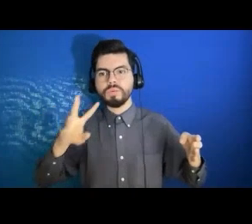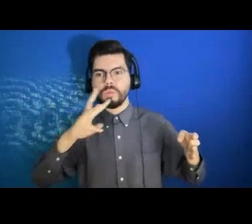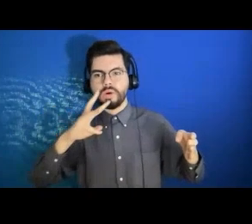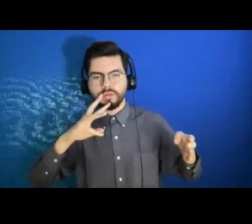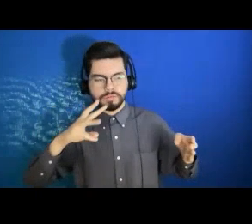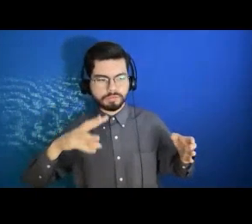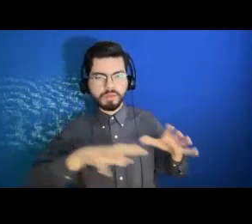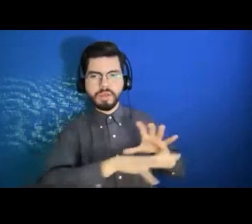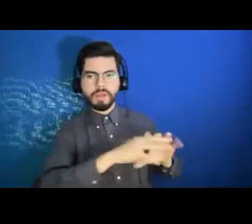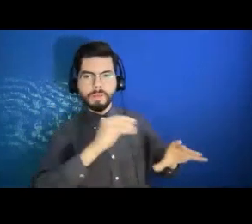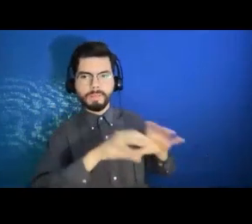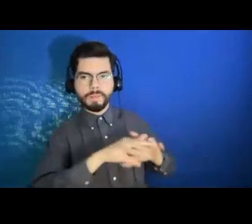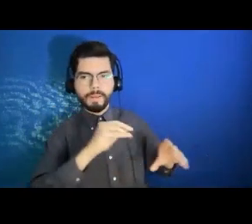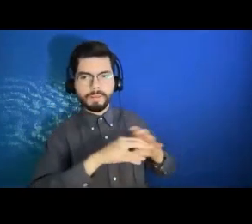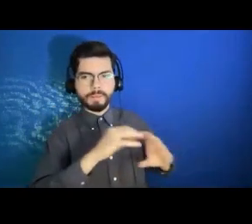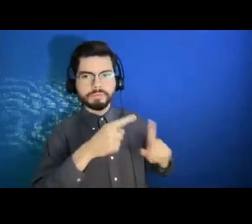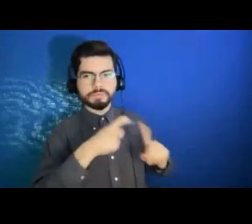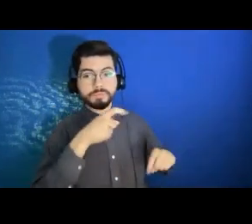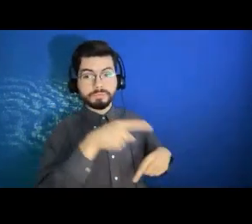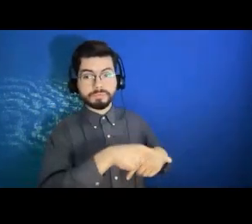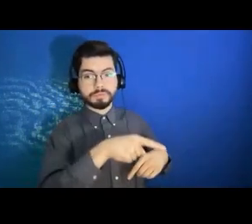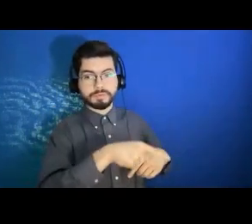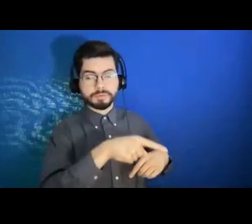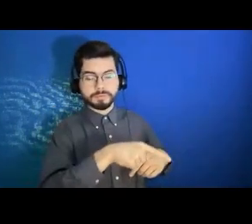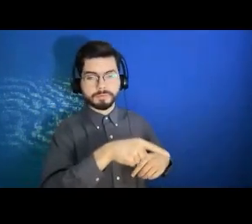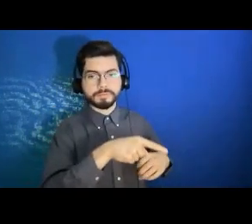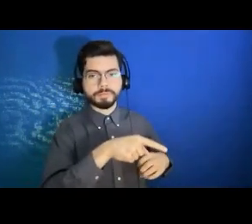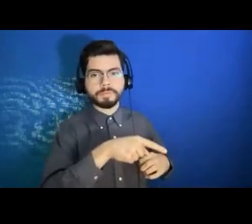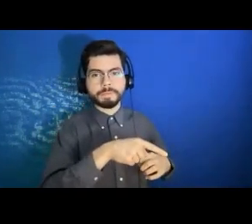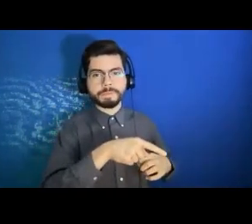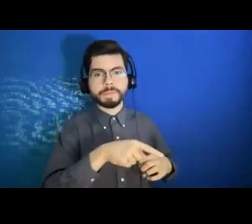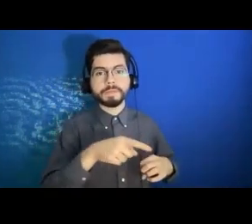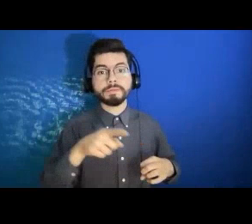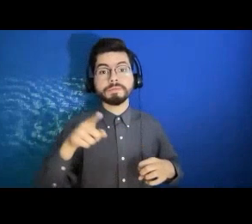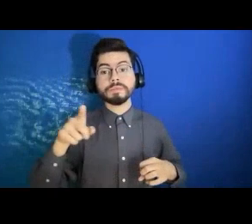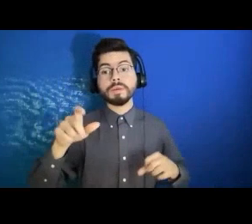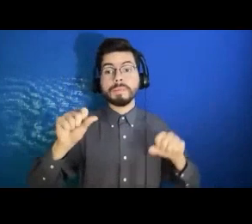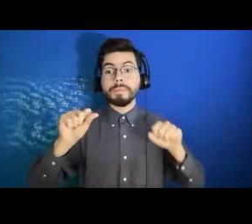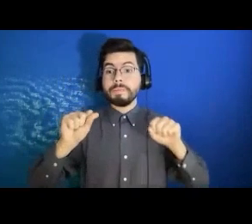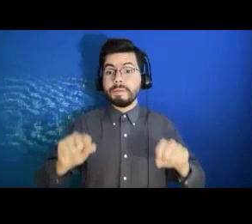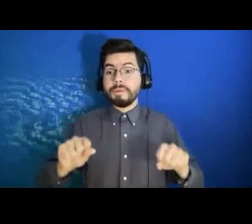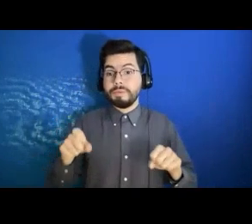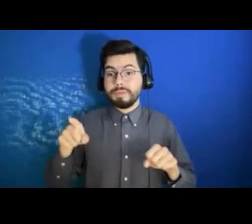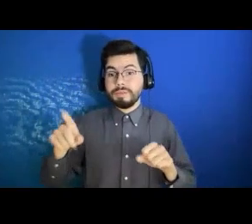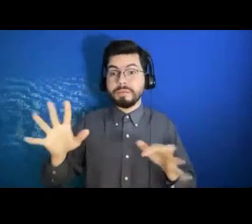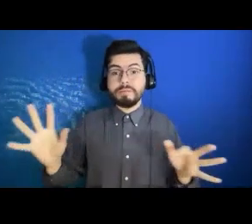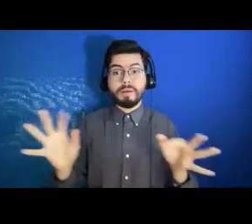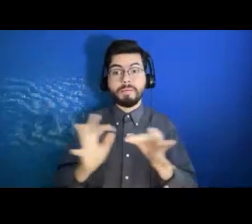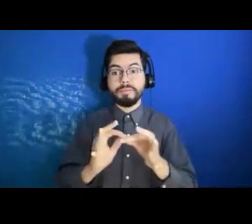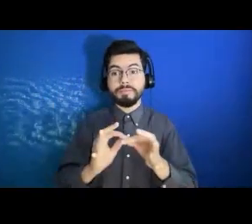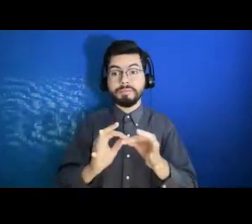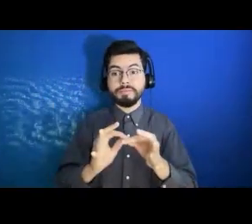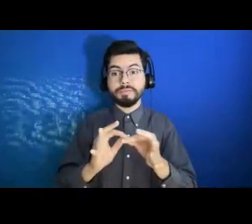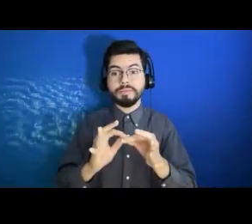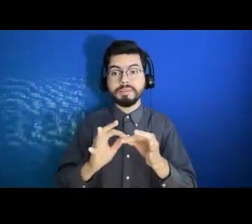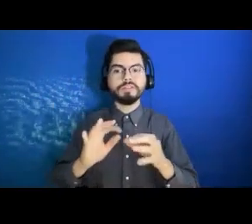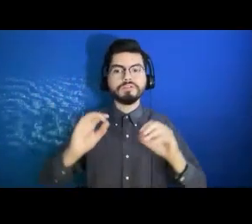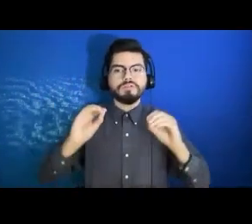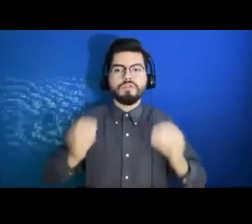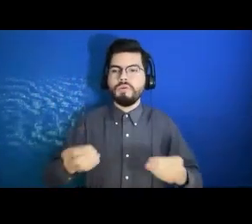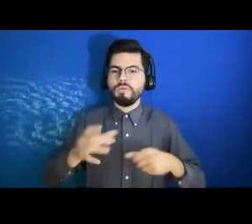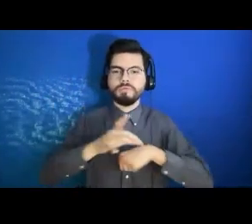things. One, the connection is aseismic. It might be there, but it doesn't produce any seismic signals that we can